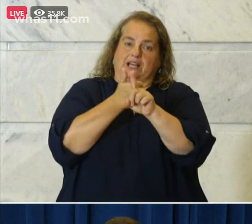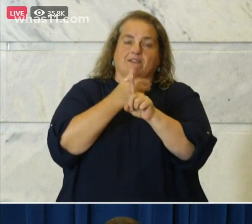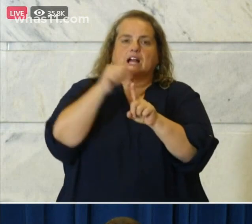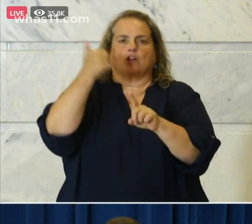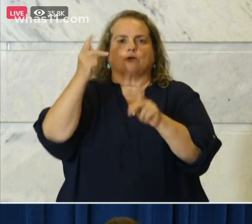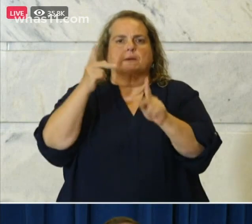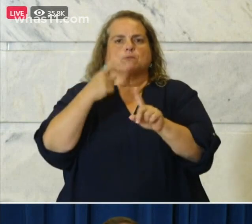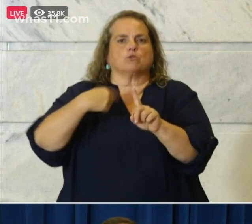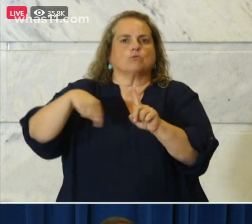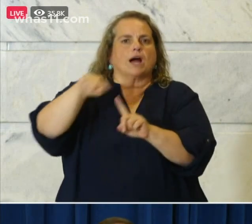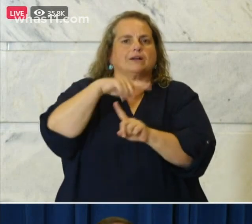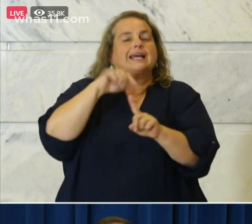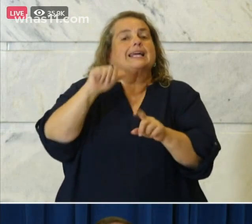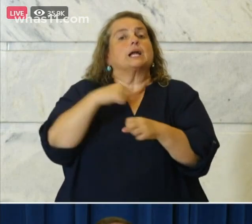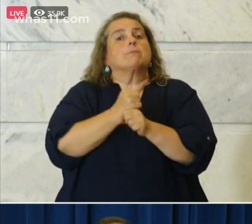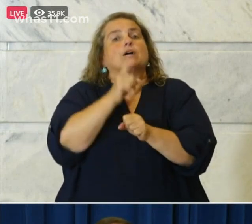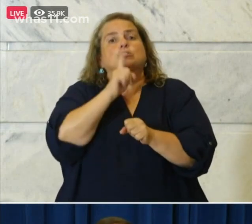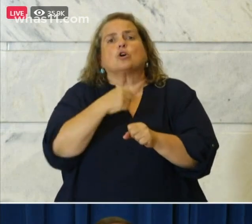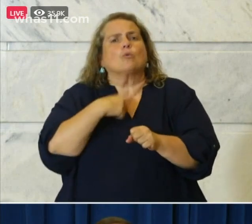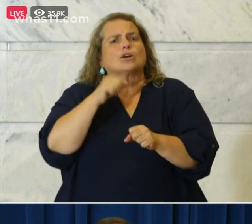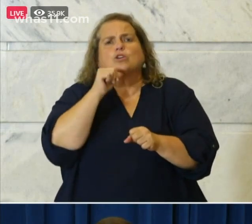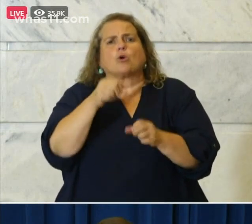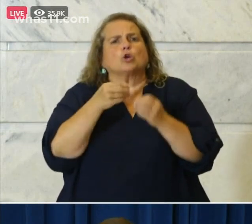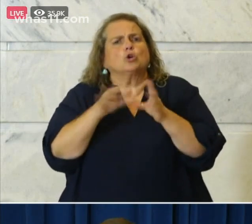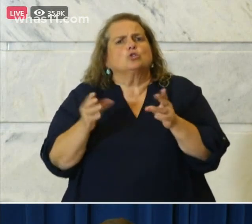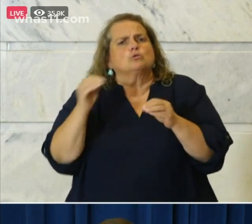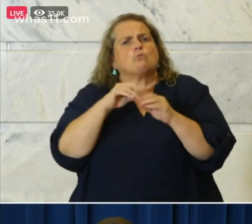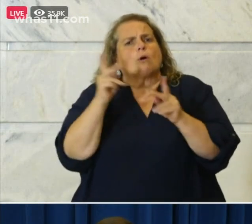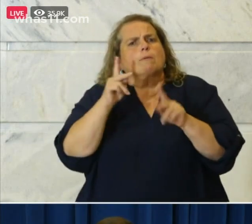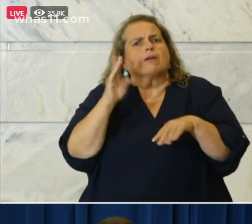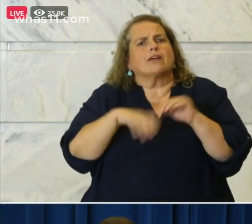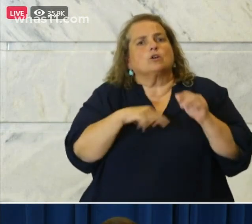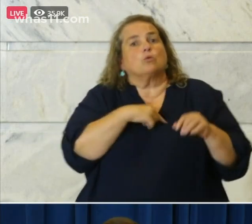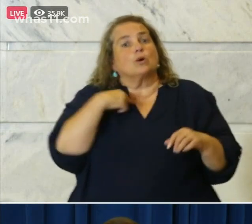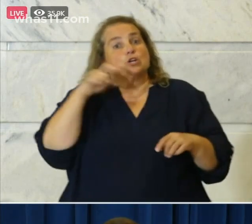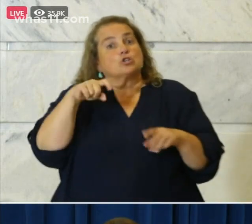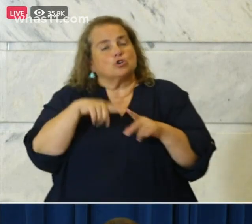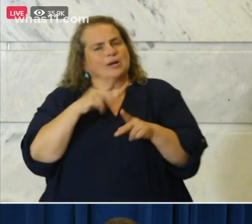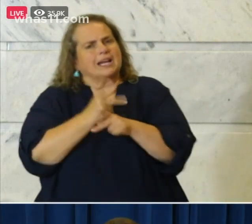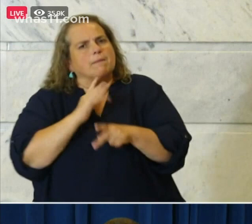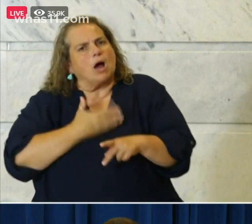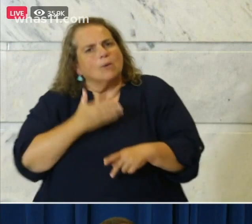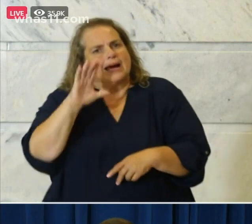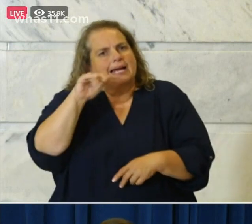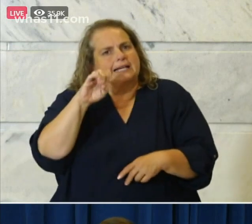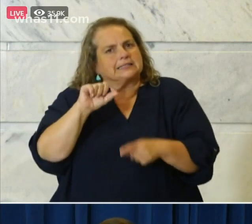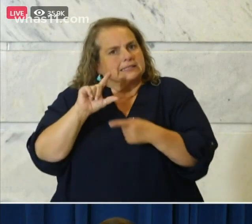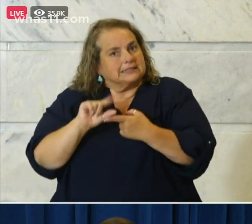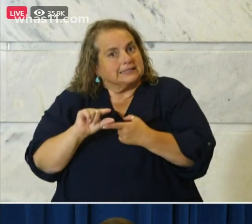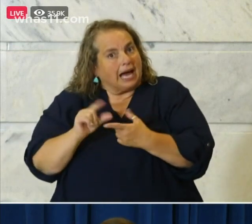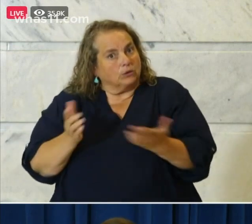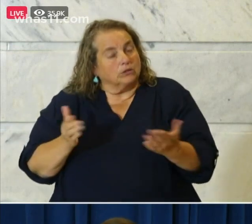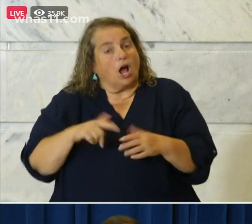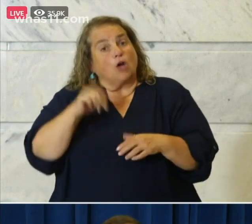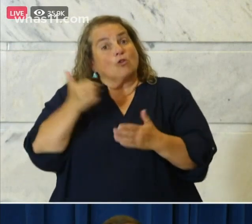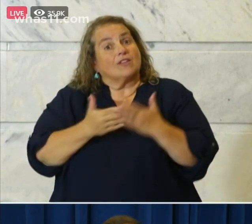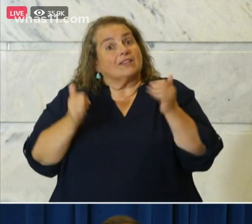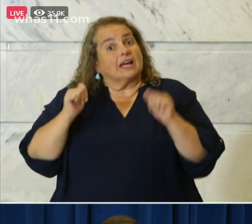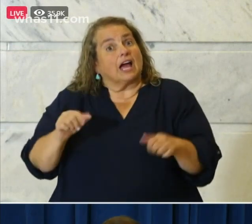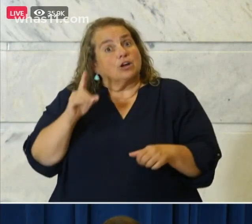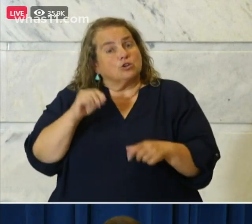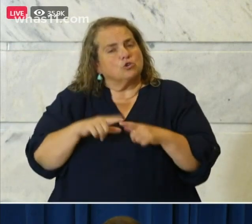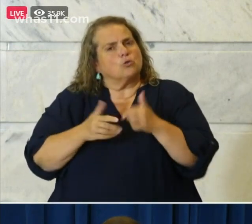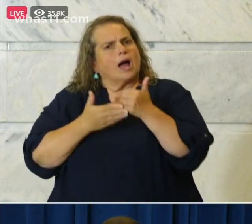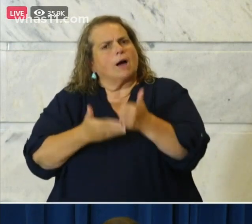around you. It can make sure we don't lose more people than we should. It can keep our cases down. But the other thing that it can do is help us